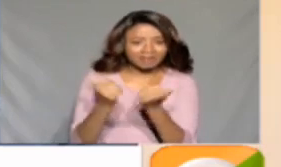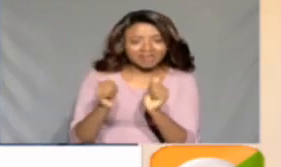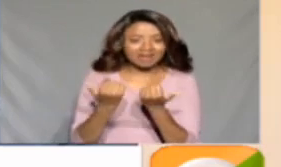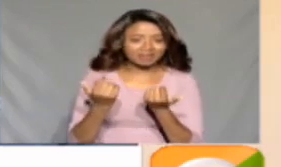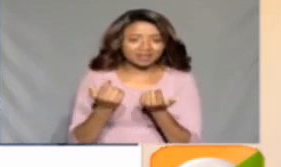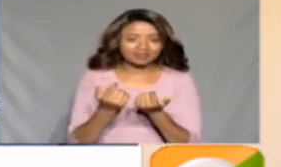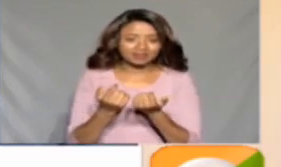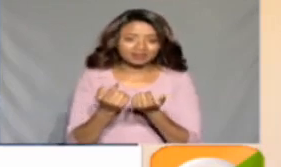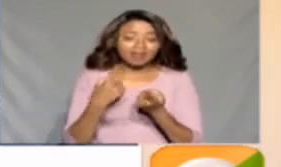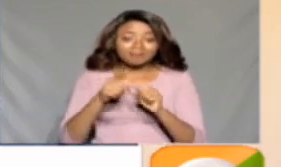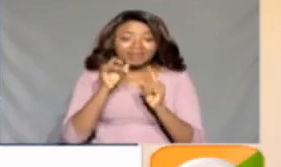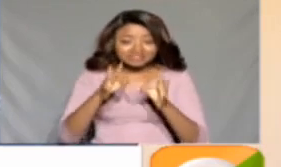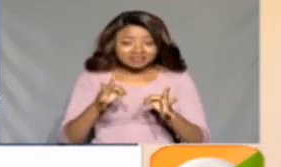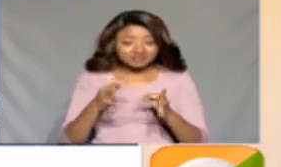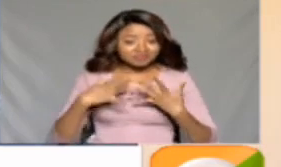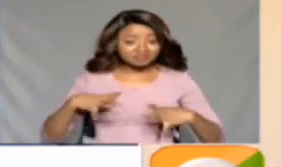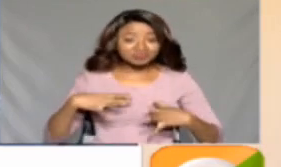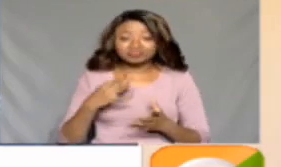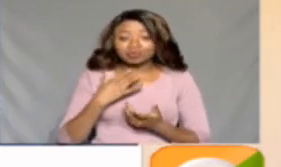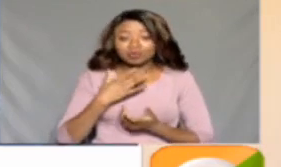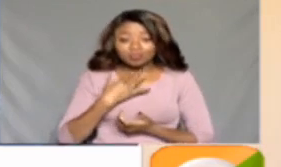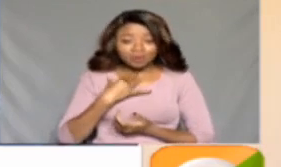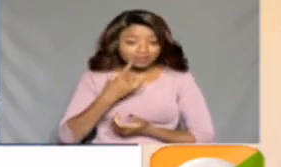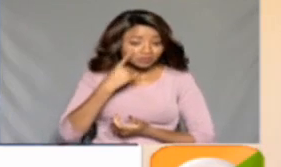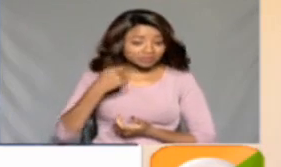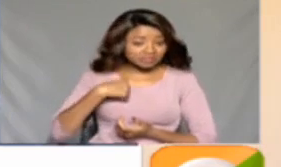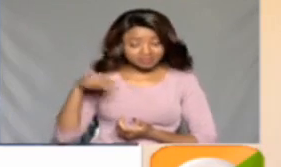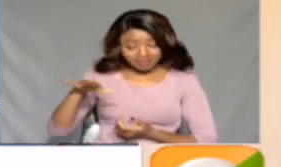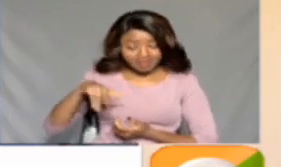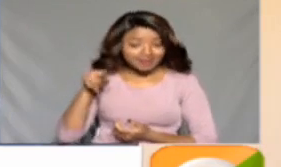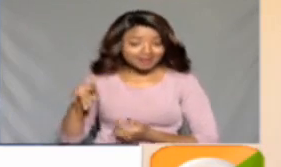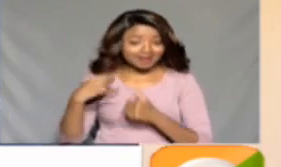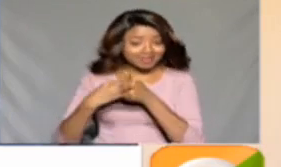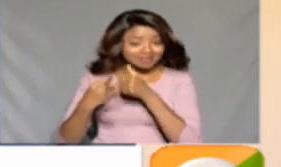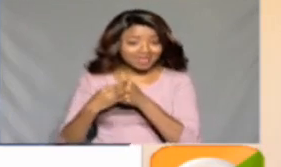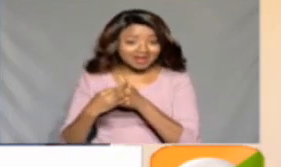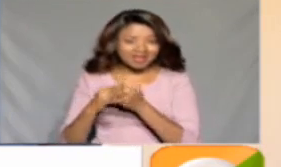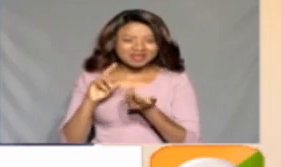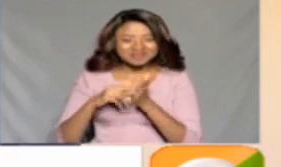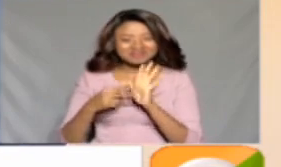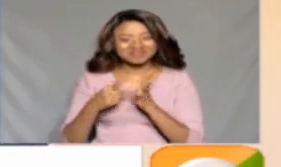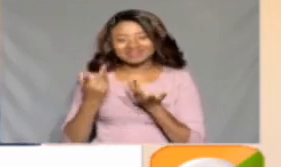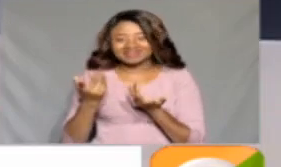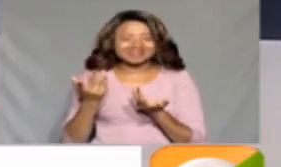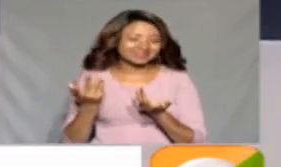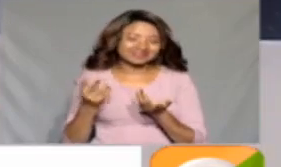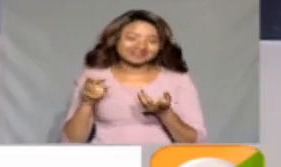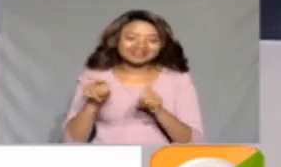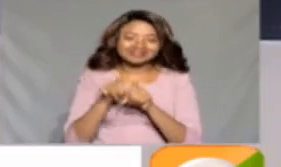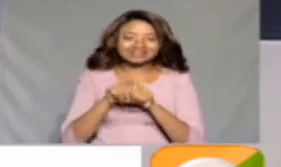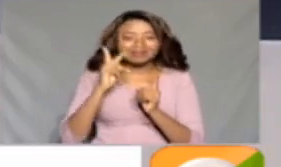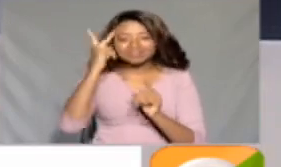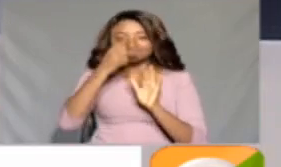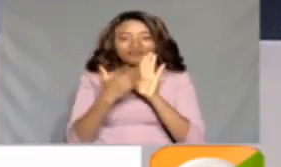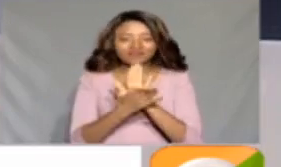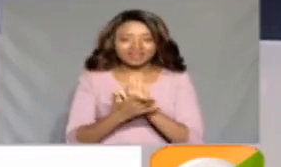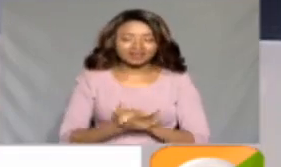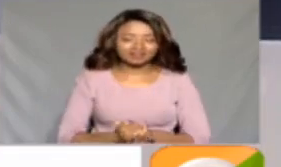want to see me in Kibera, I would consider it ethnic profiling. Okay, you wouldn't